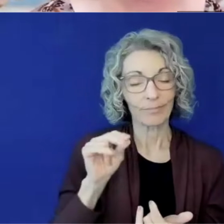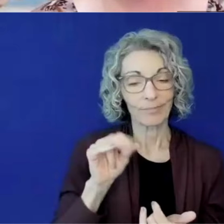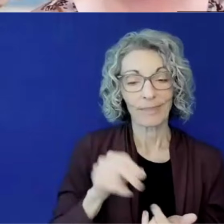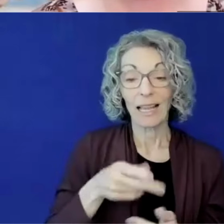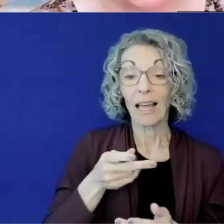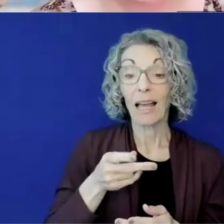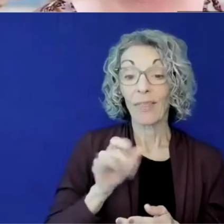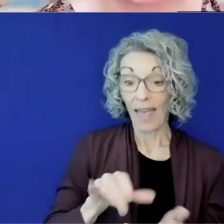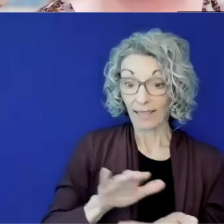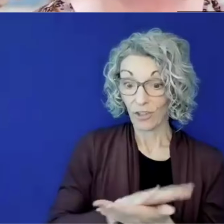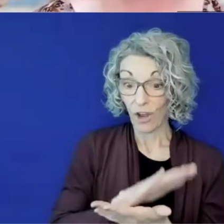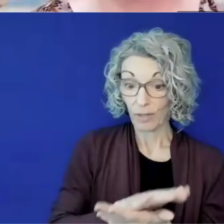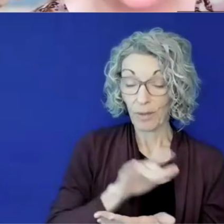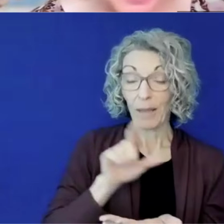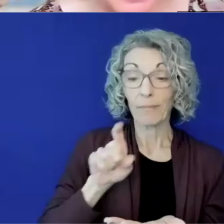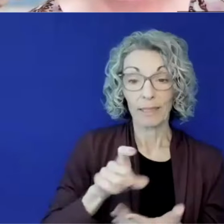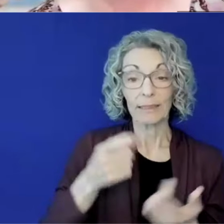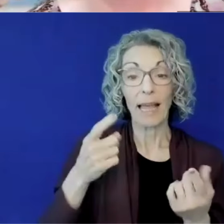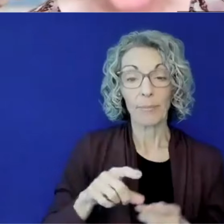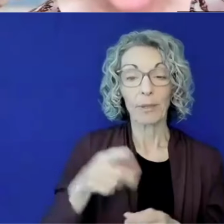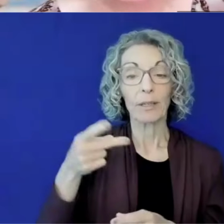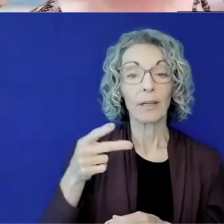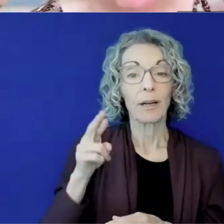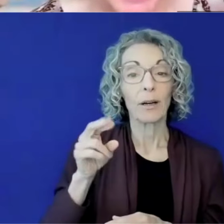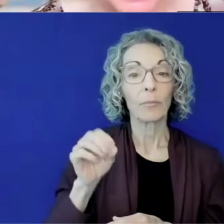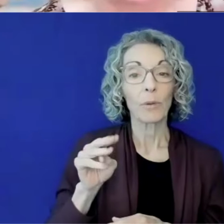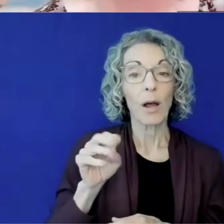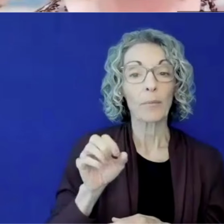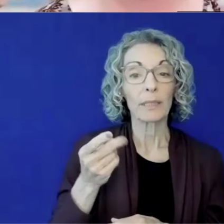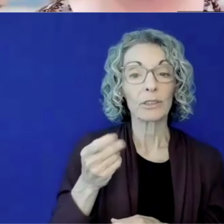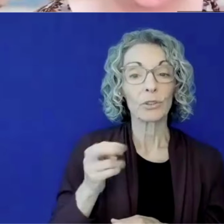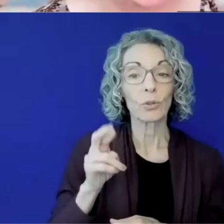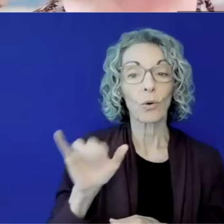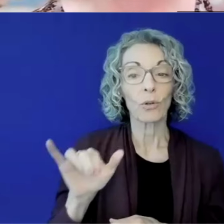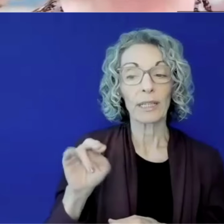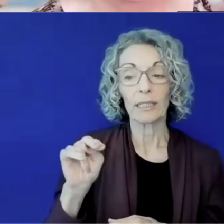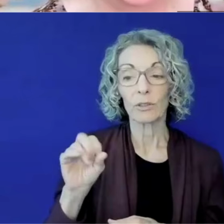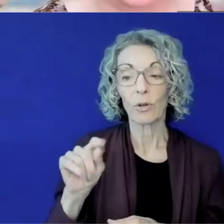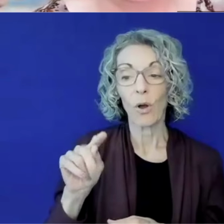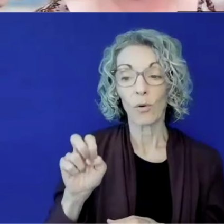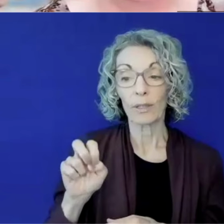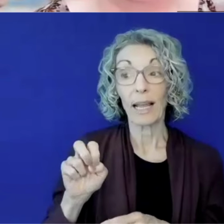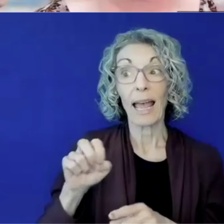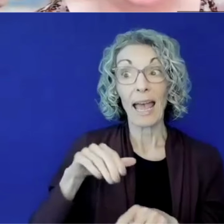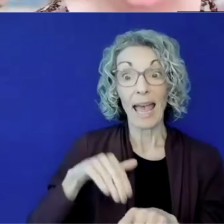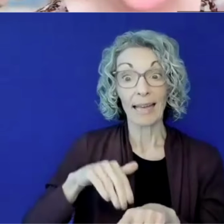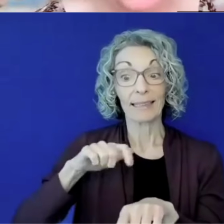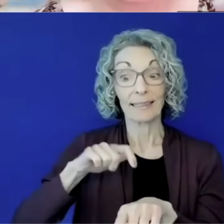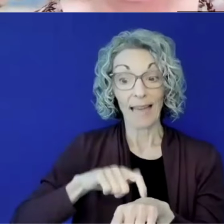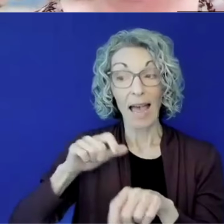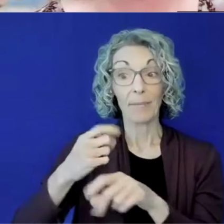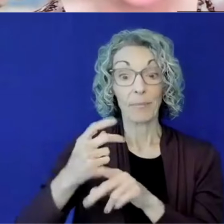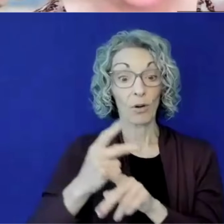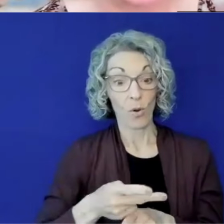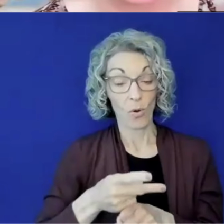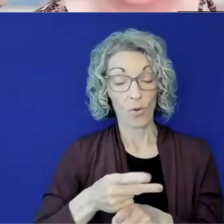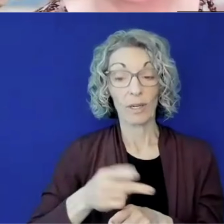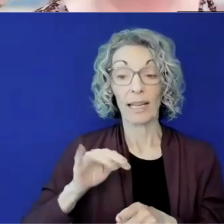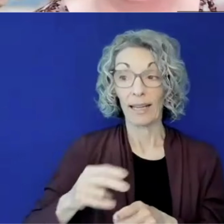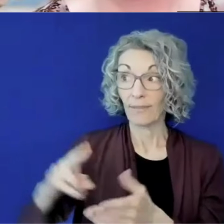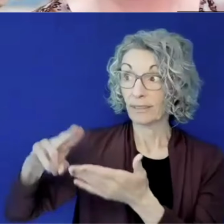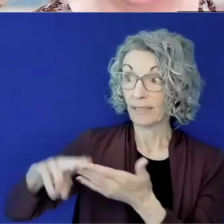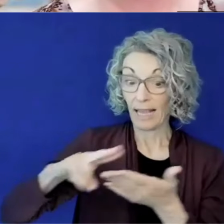been signed. You have to do a promissory note at the time the loan is made. And if both parties sign it and agree to the repayment terms, that